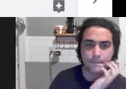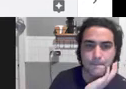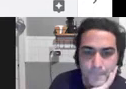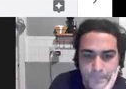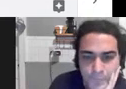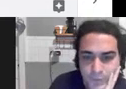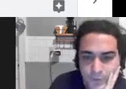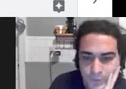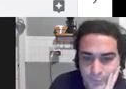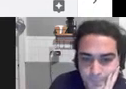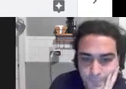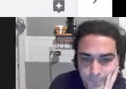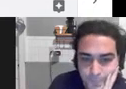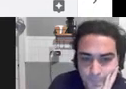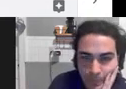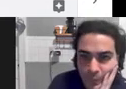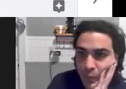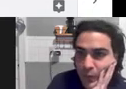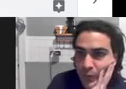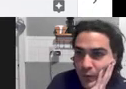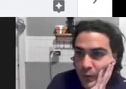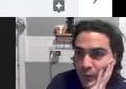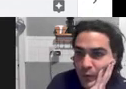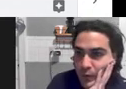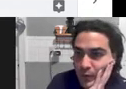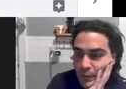Okay. Thank you.